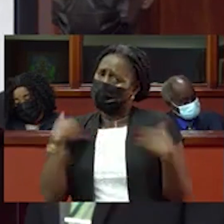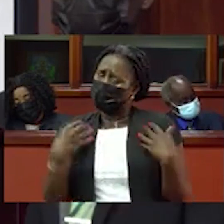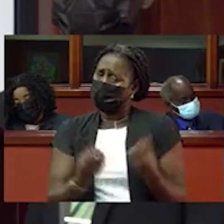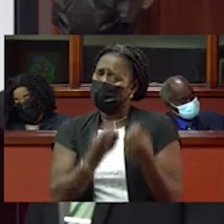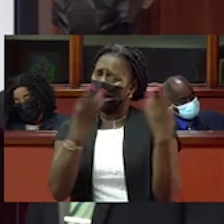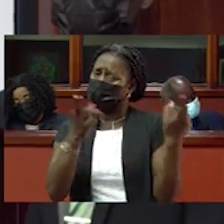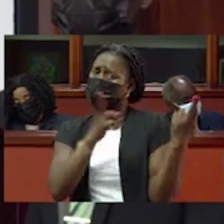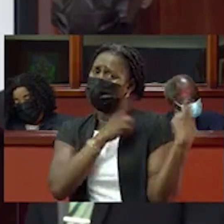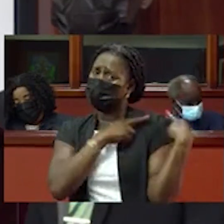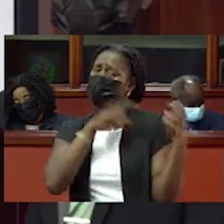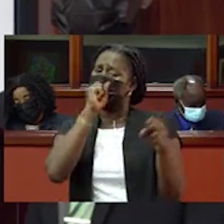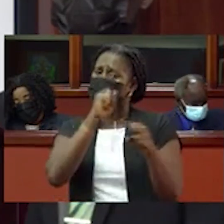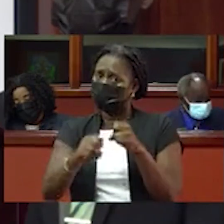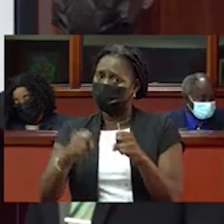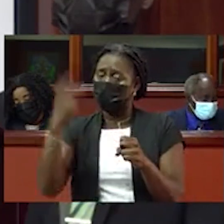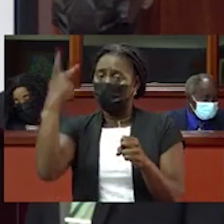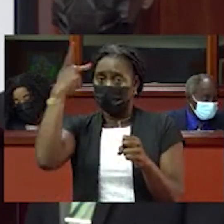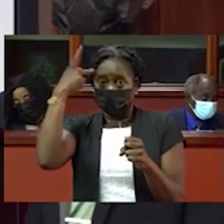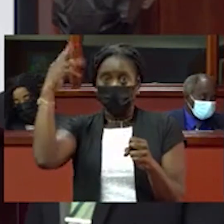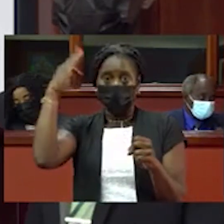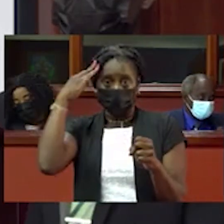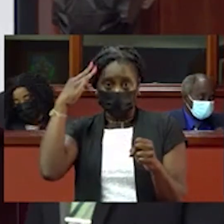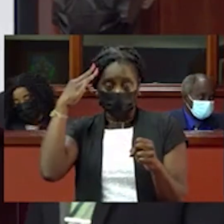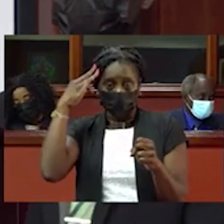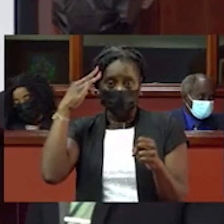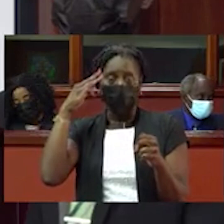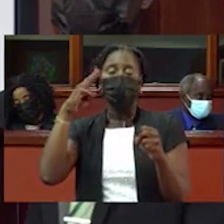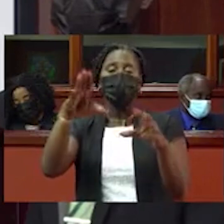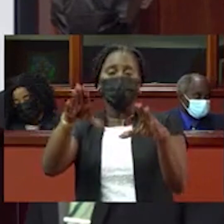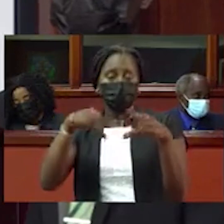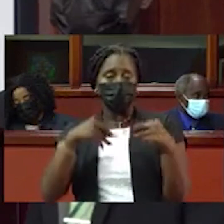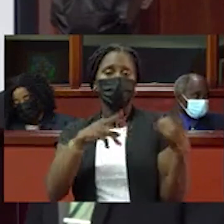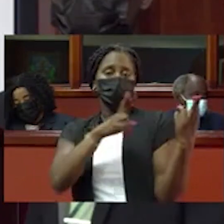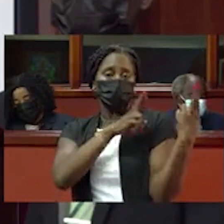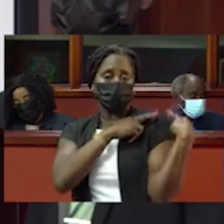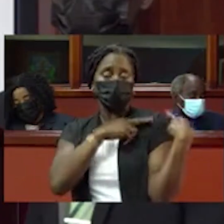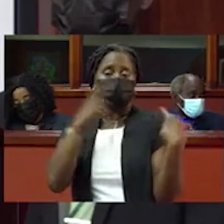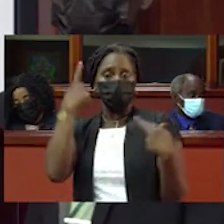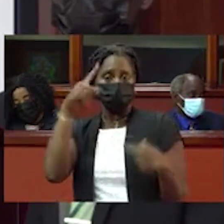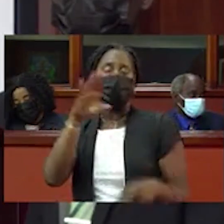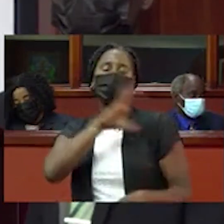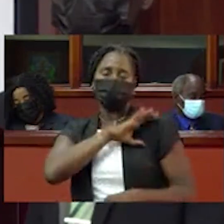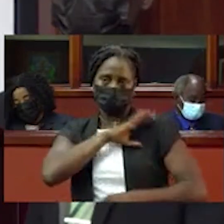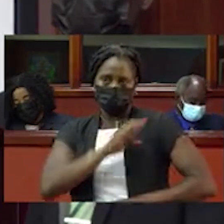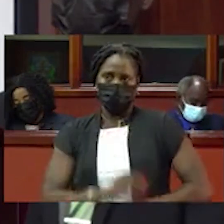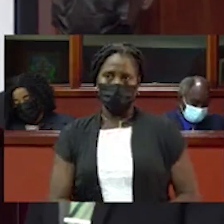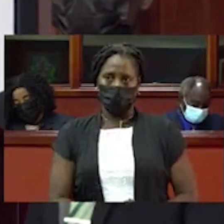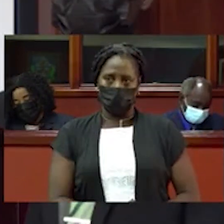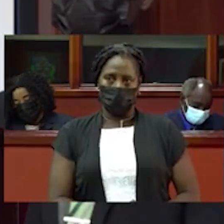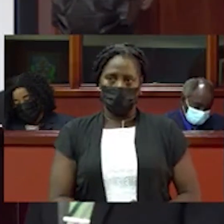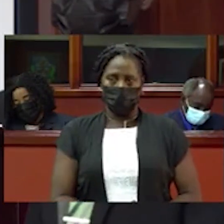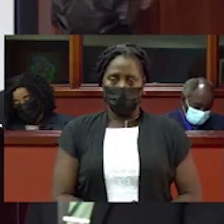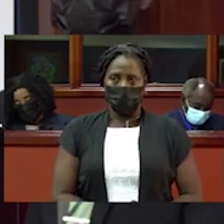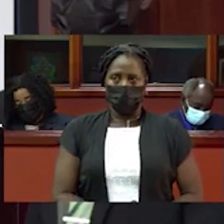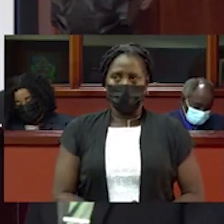the Prime Minister's office will be the oversight authority for policing.